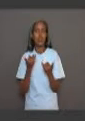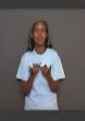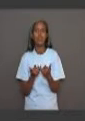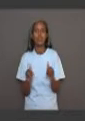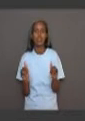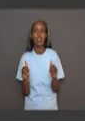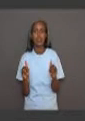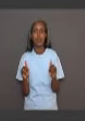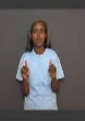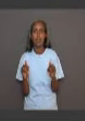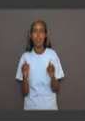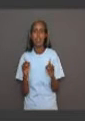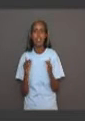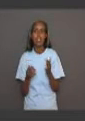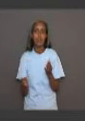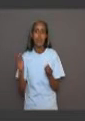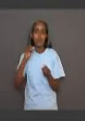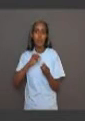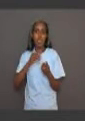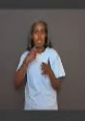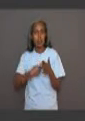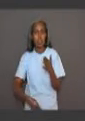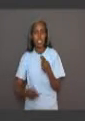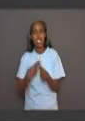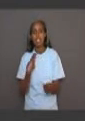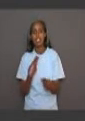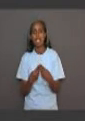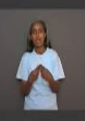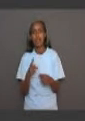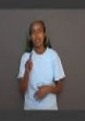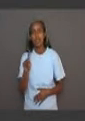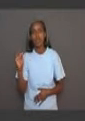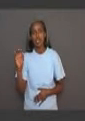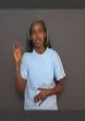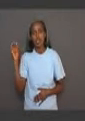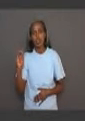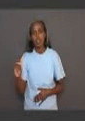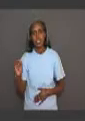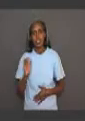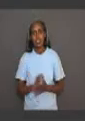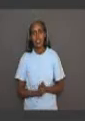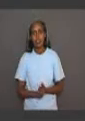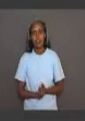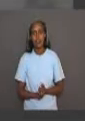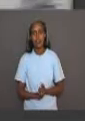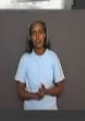by the marked price times 100%.